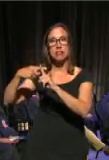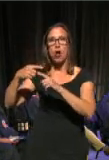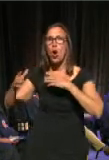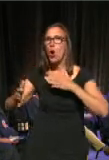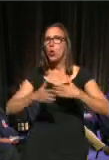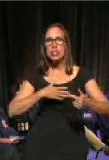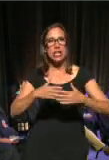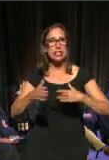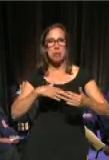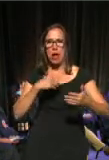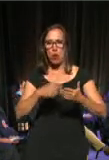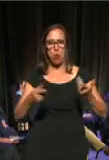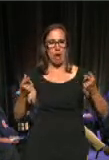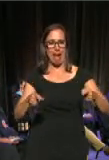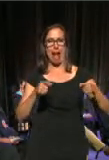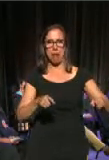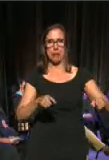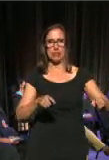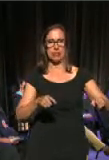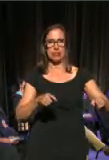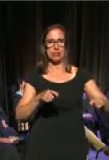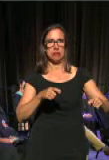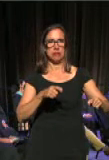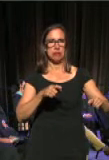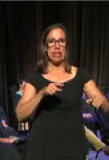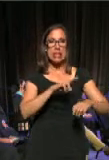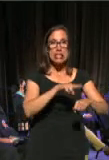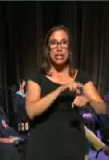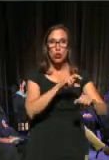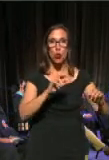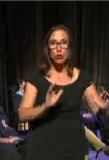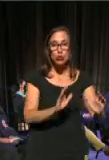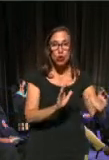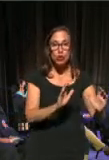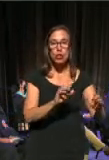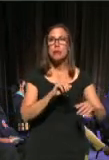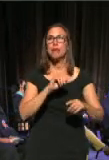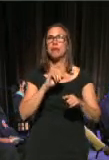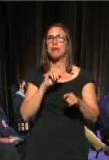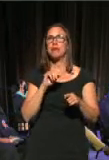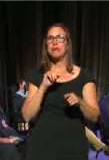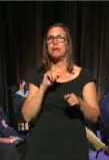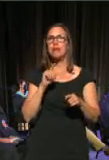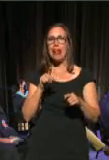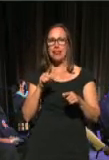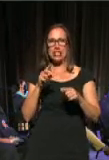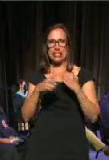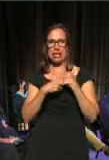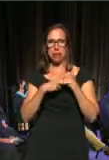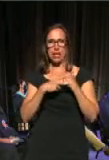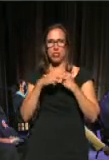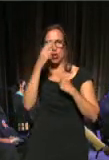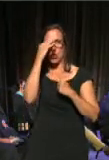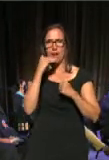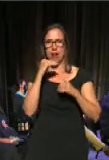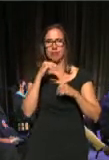Whatever that comes by nature or nurture, I cannot say. Part of being an optimist is keeping one's head pointed toward the sun and one's